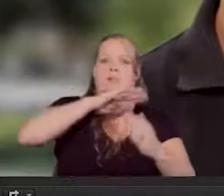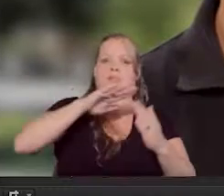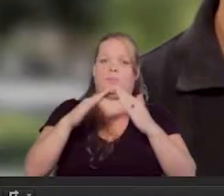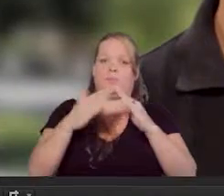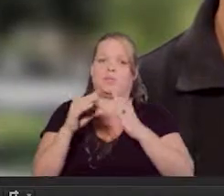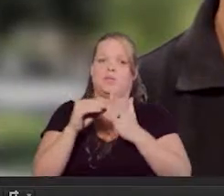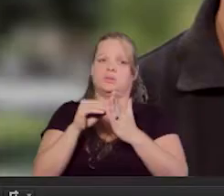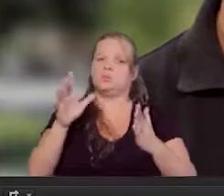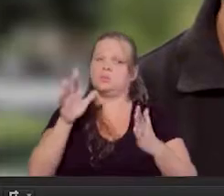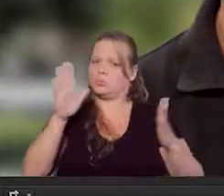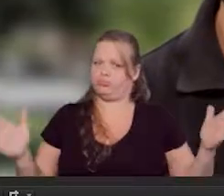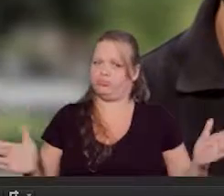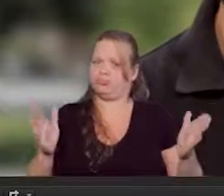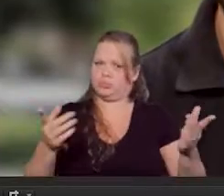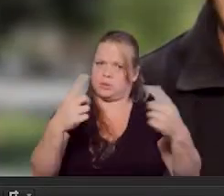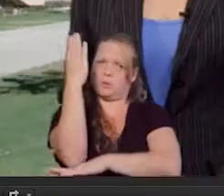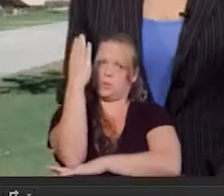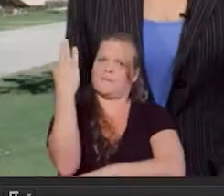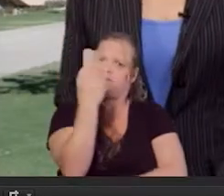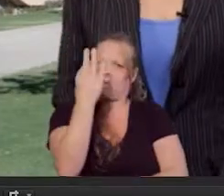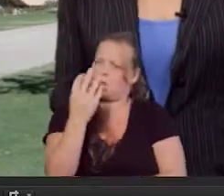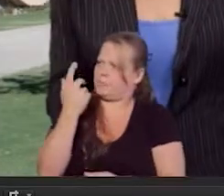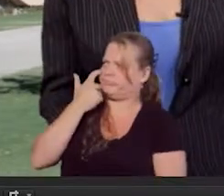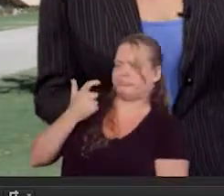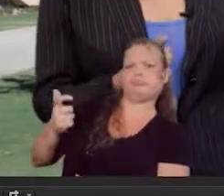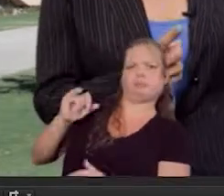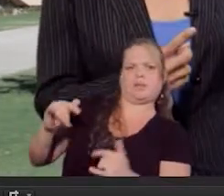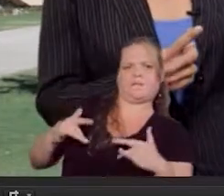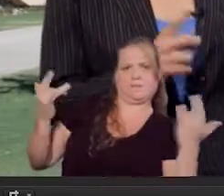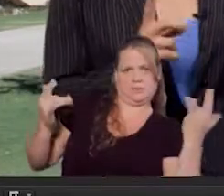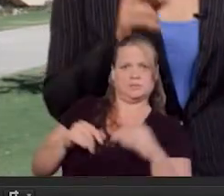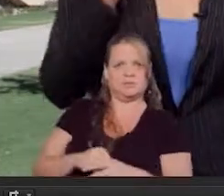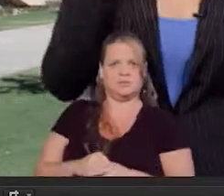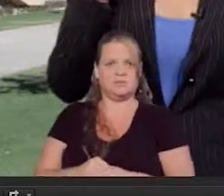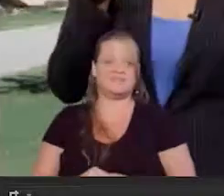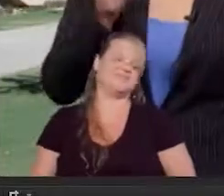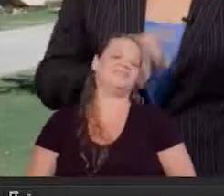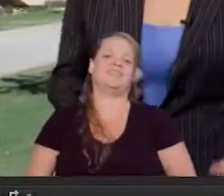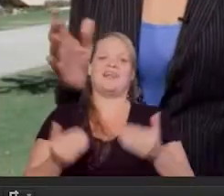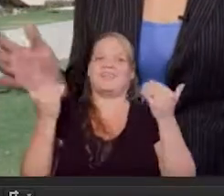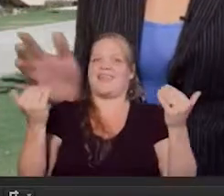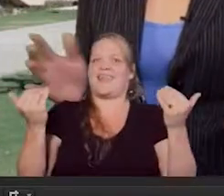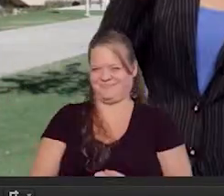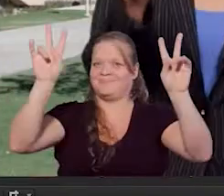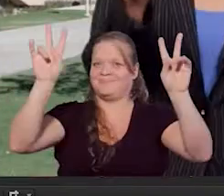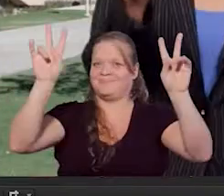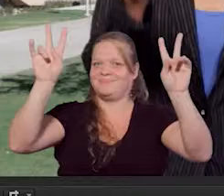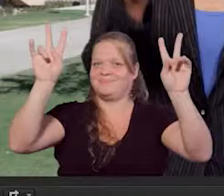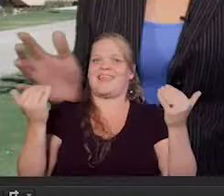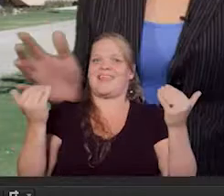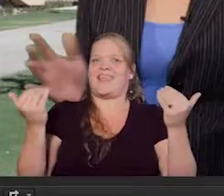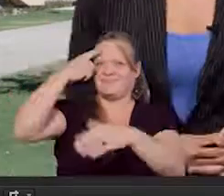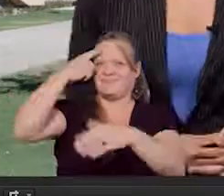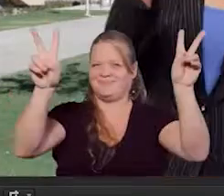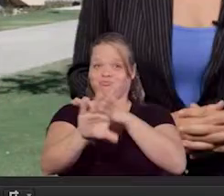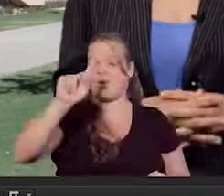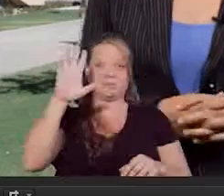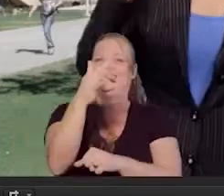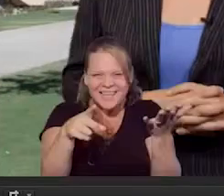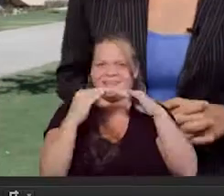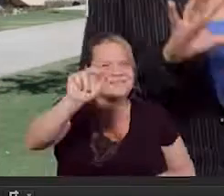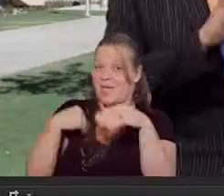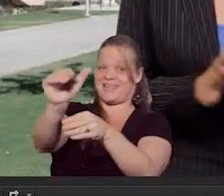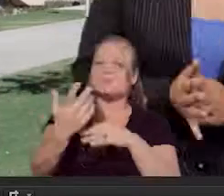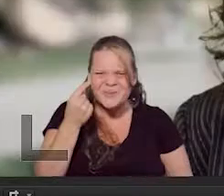And then always check your cut. On Friday. What time was that again? At noon. Noon on Yes, Friday. on Oh, Friday. All right, now it's the phrase